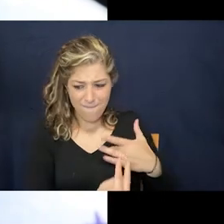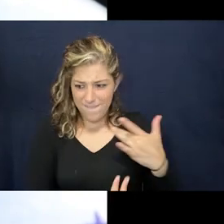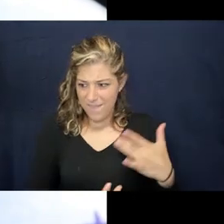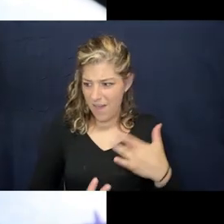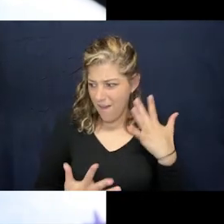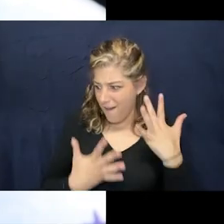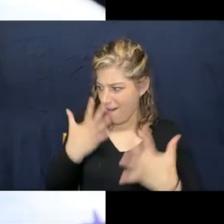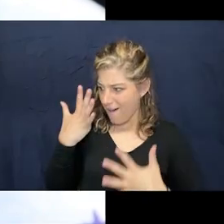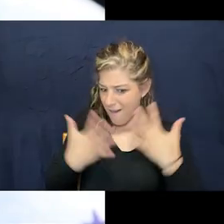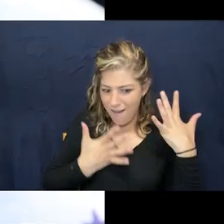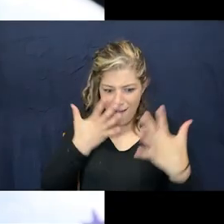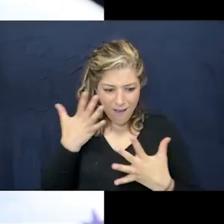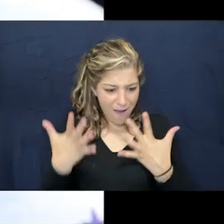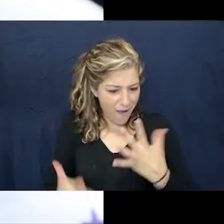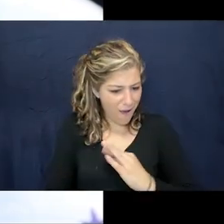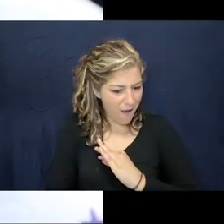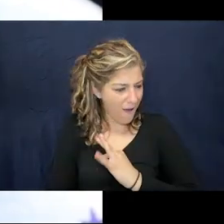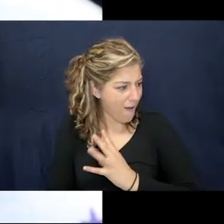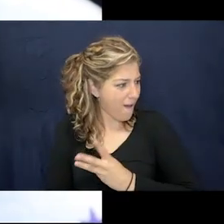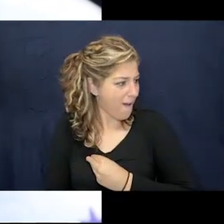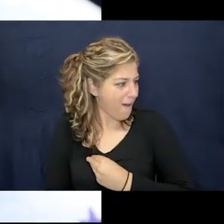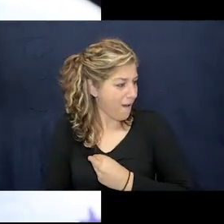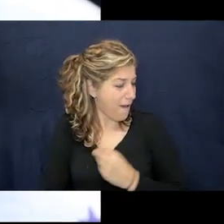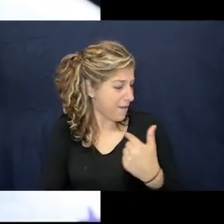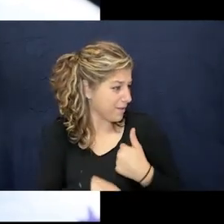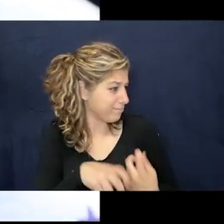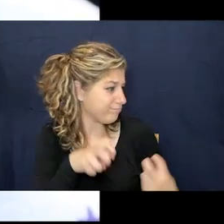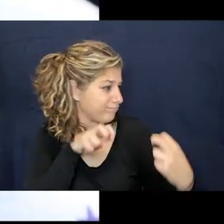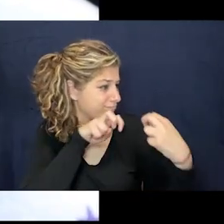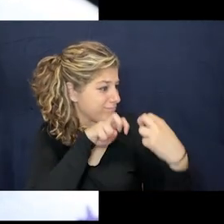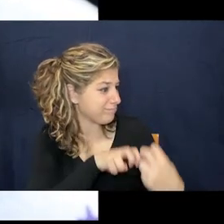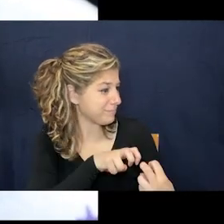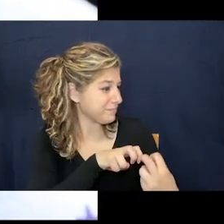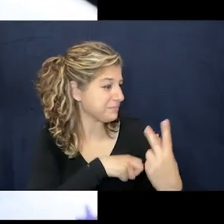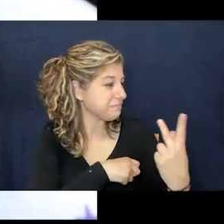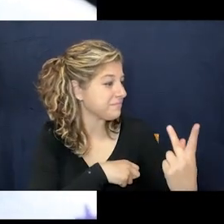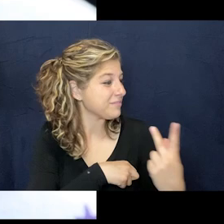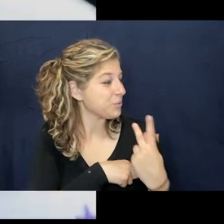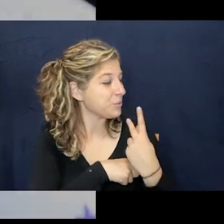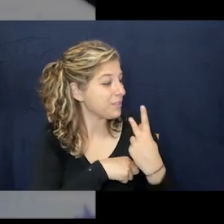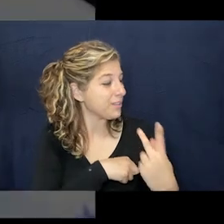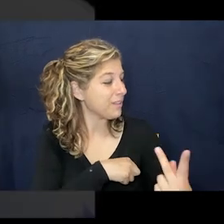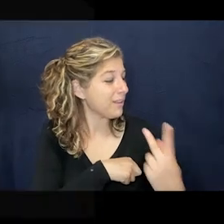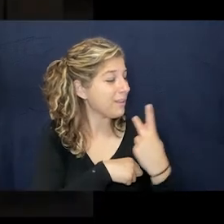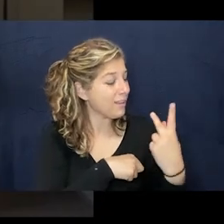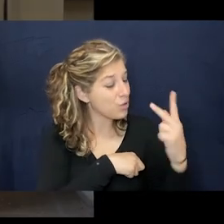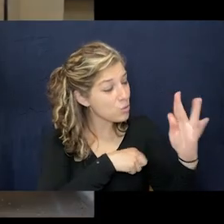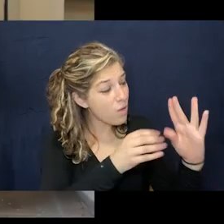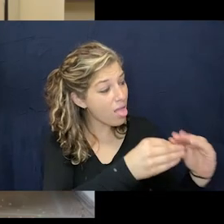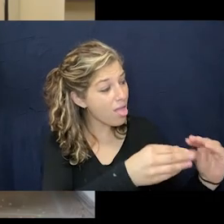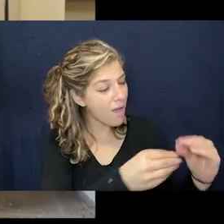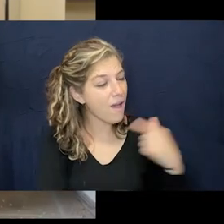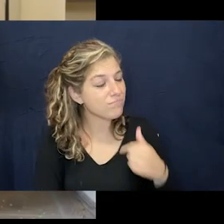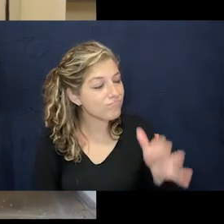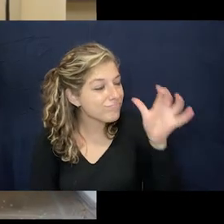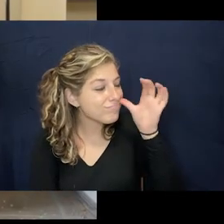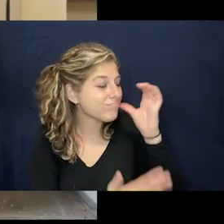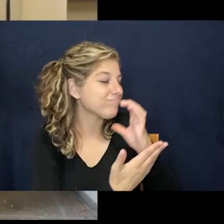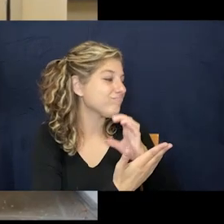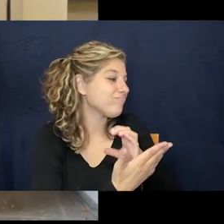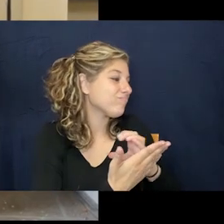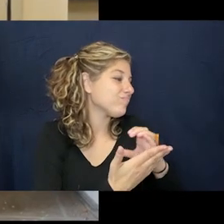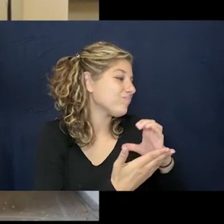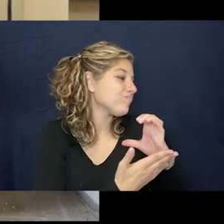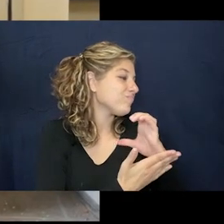smile that made me weak. I sat by your side and let